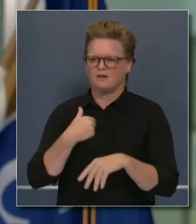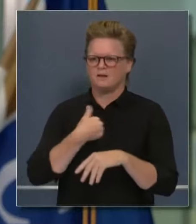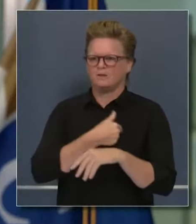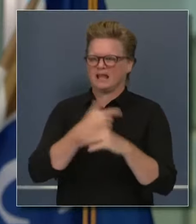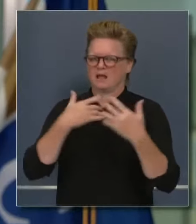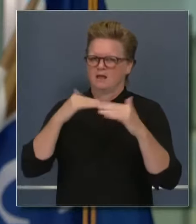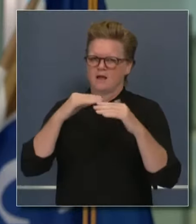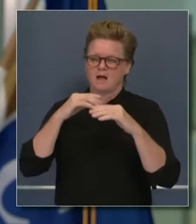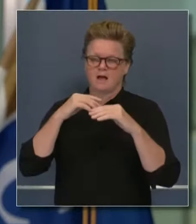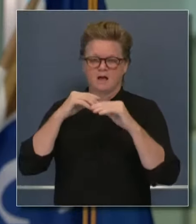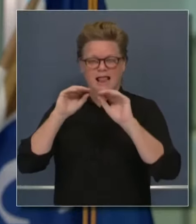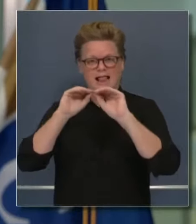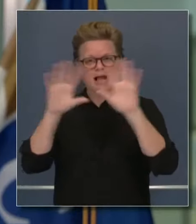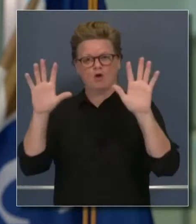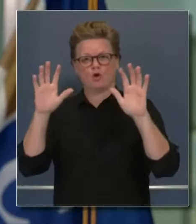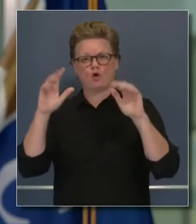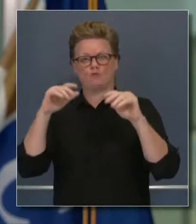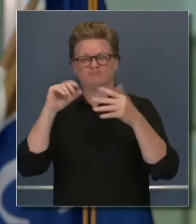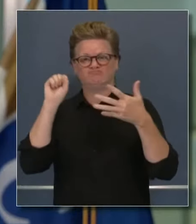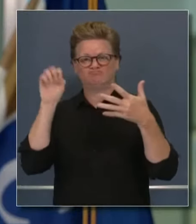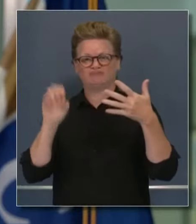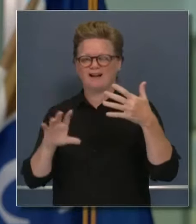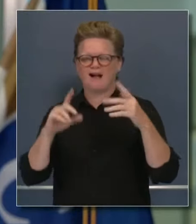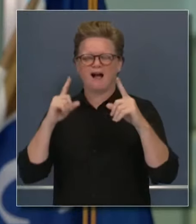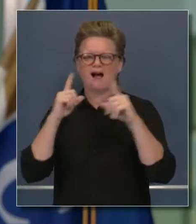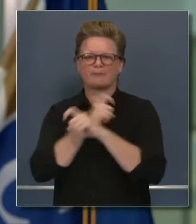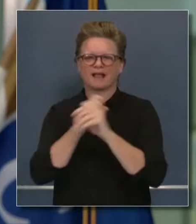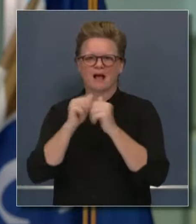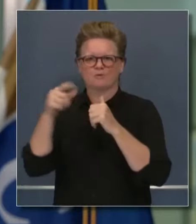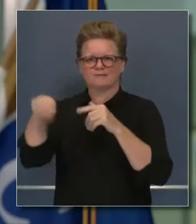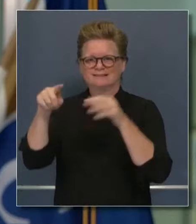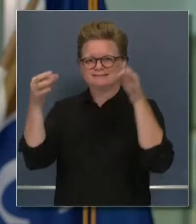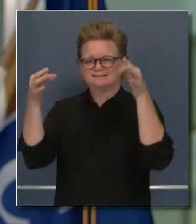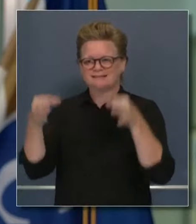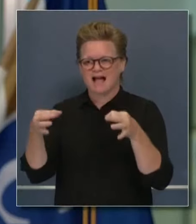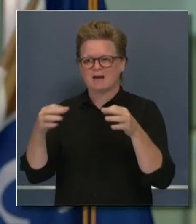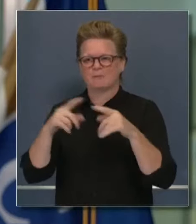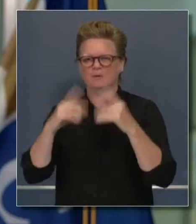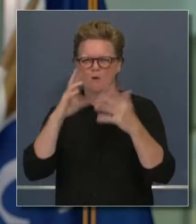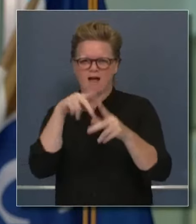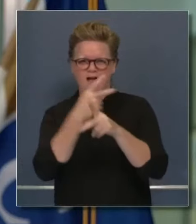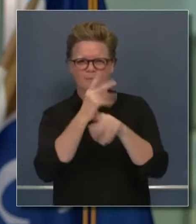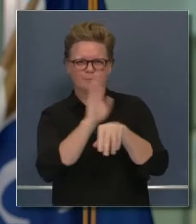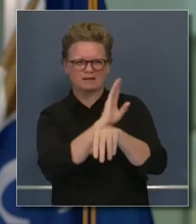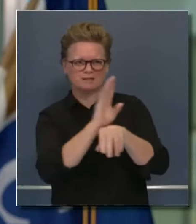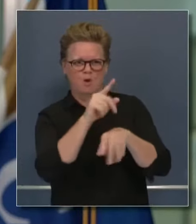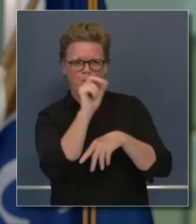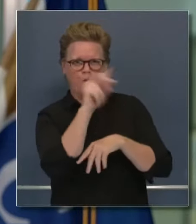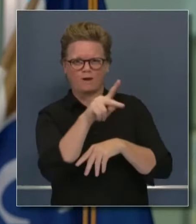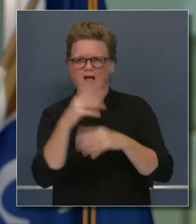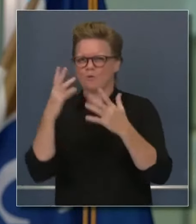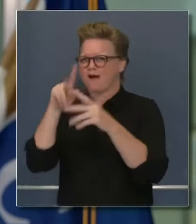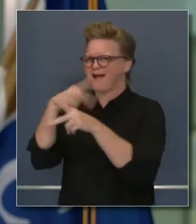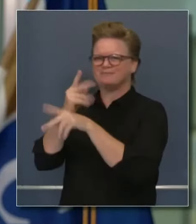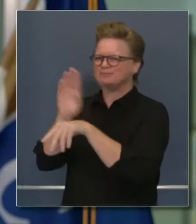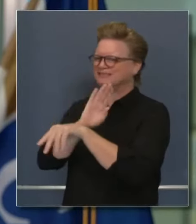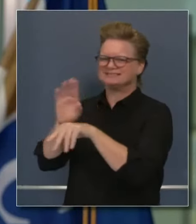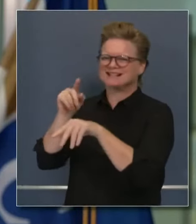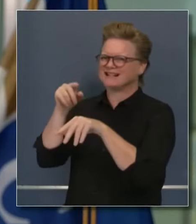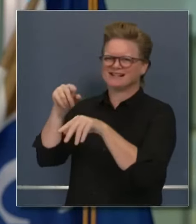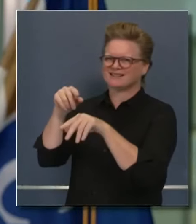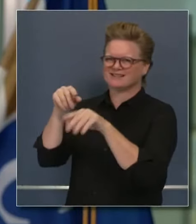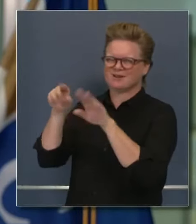detailed process to make the determination of what falls within each of these tiers and where we